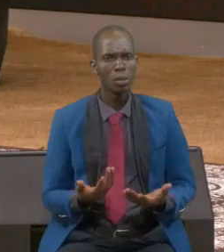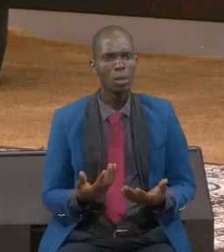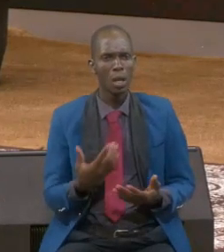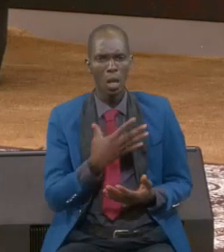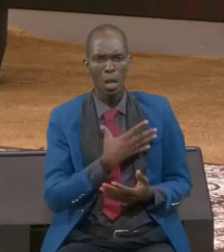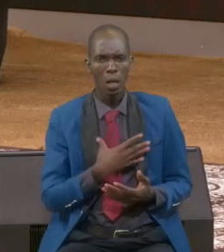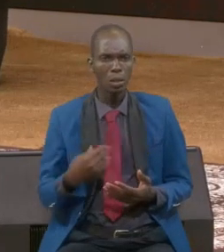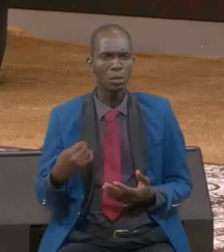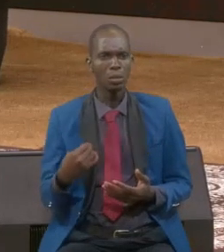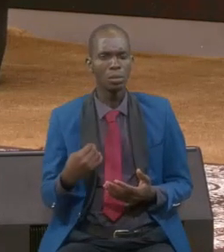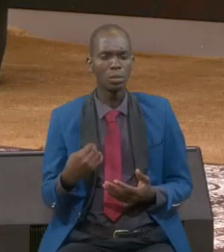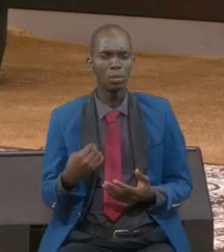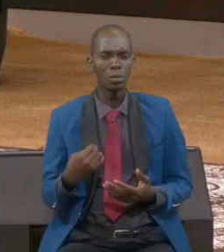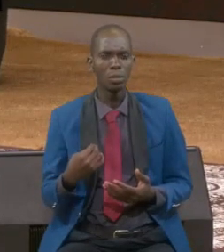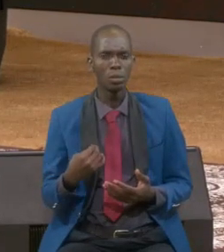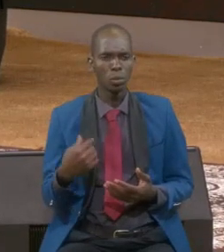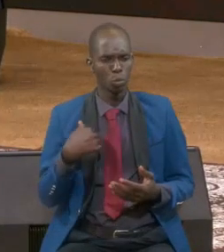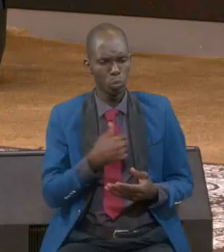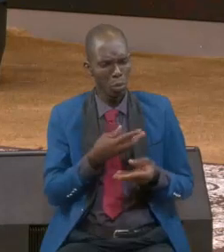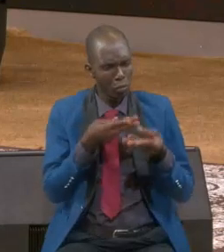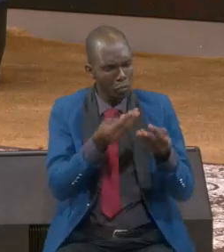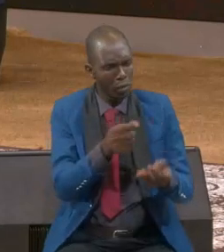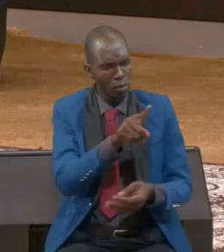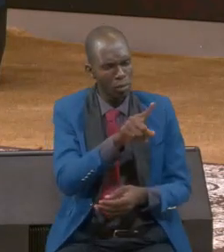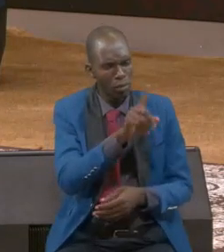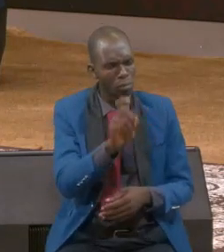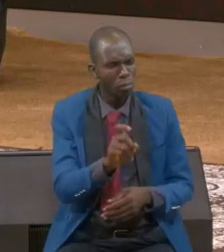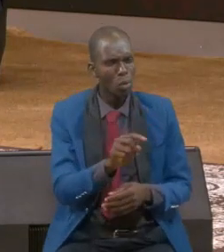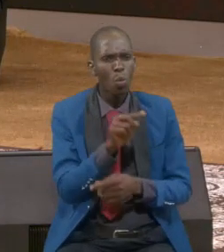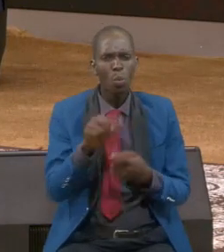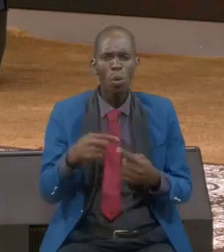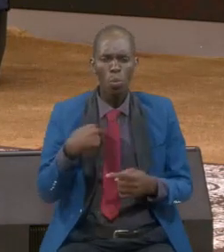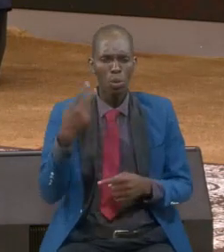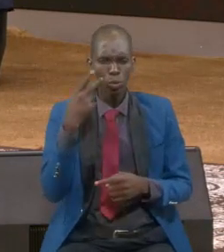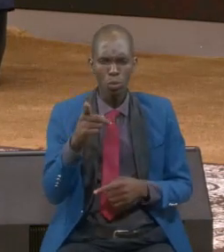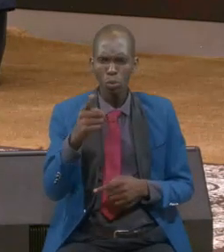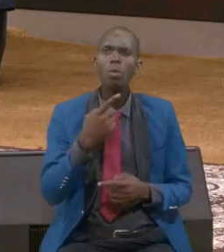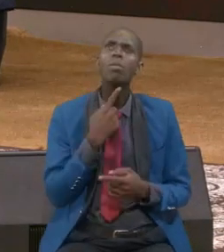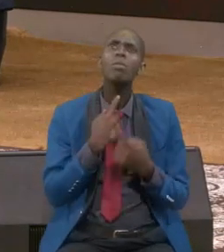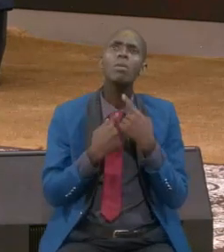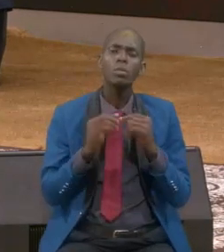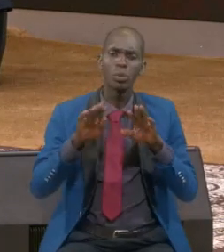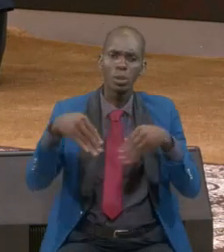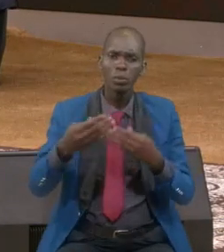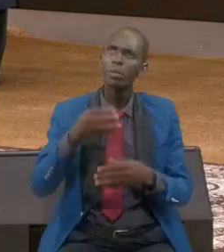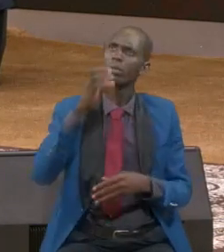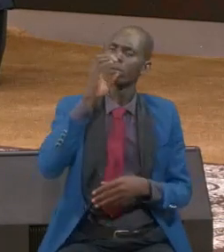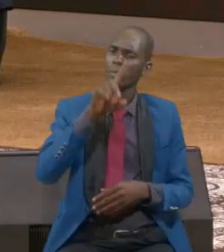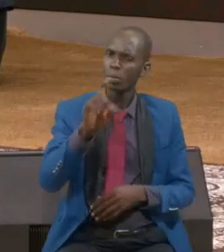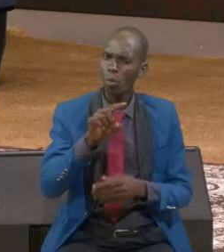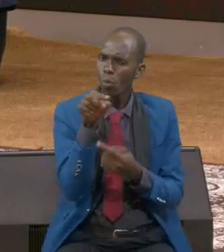thee and hunger and fed thee or thirsty and give thee drink